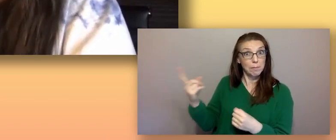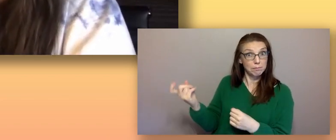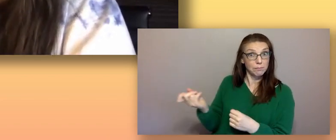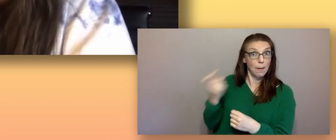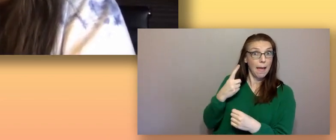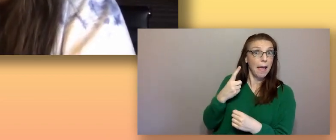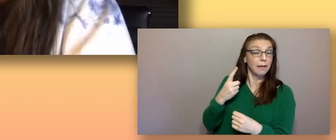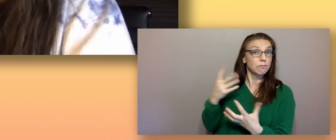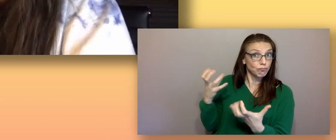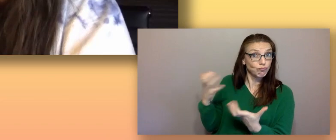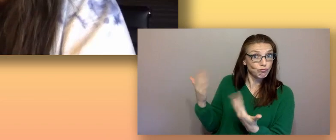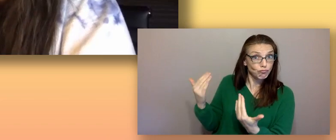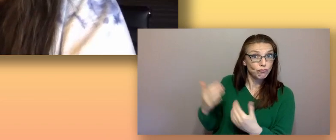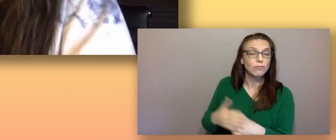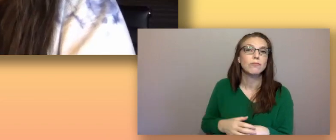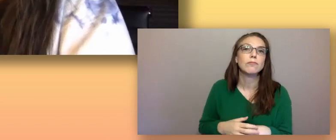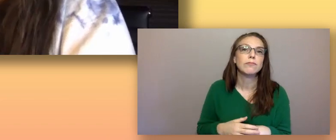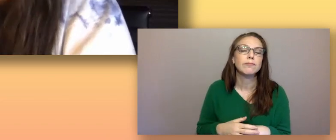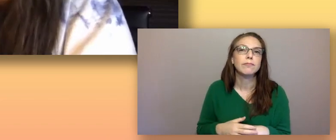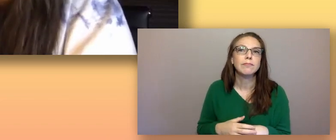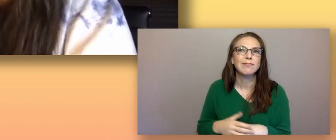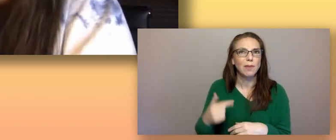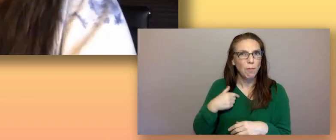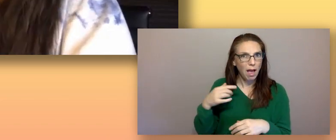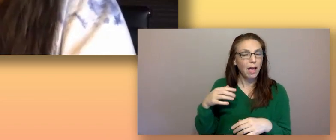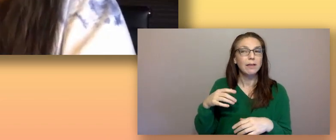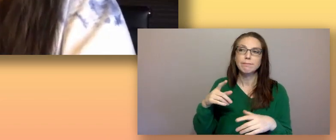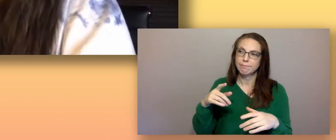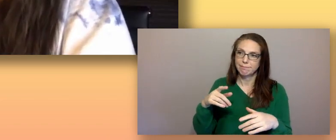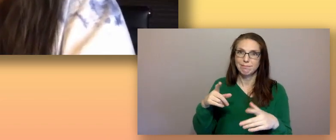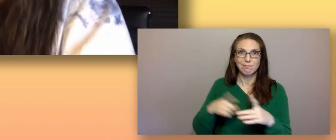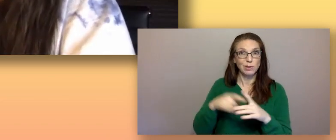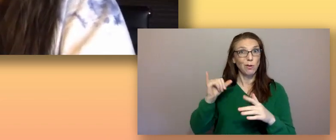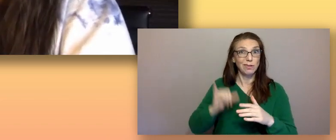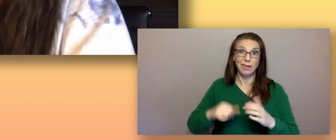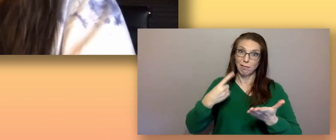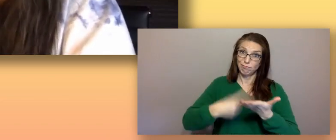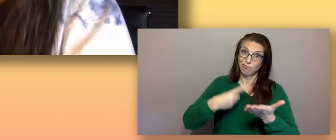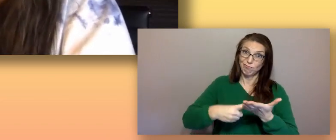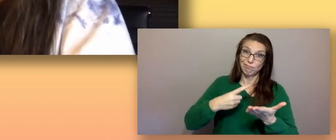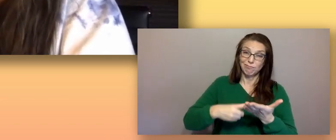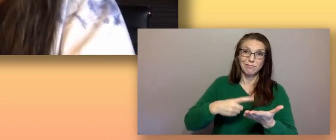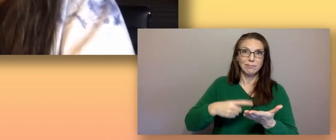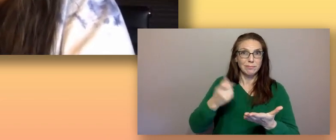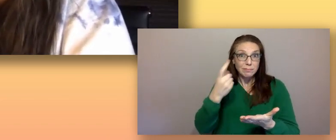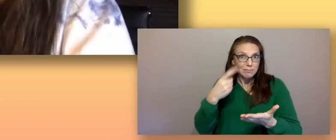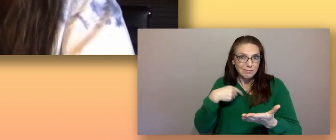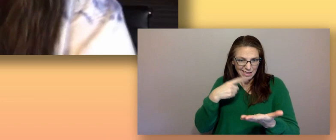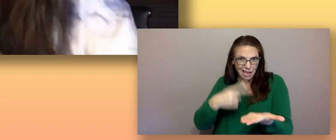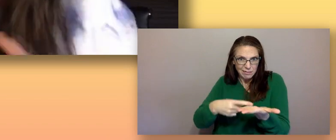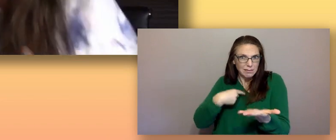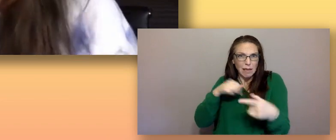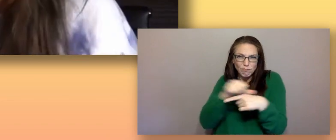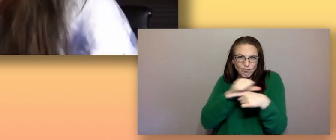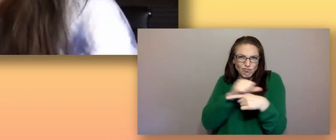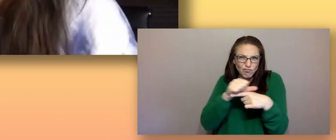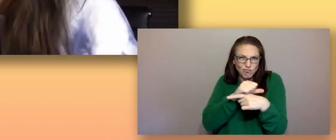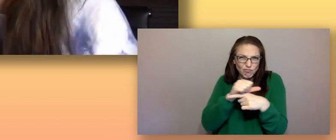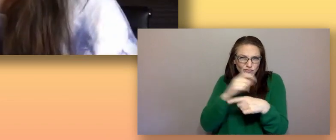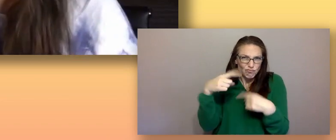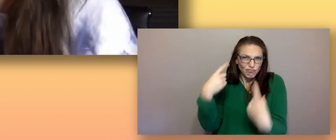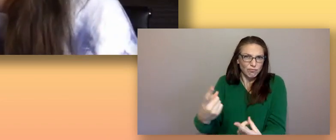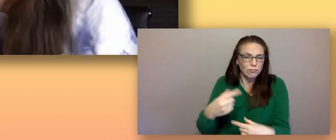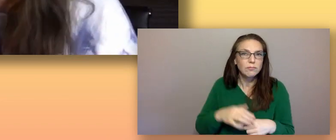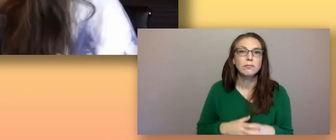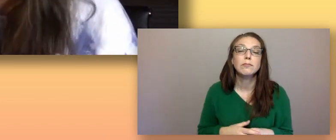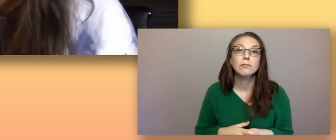that one. So I started the monologue I've been practicing in my head since we started talking weeks ago. I told him I